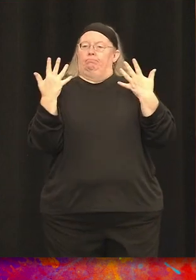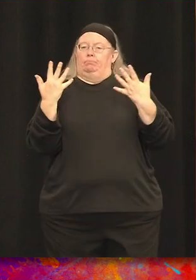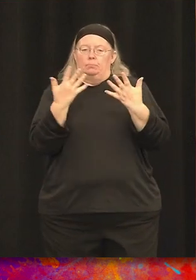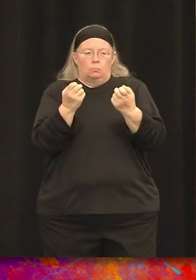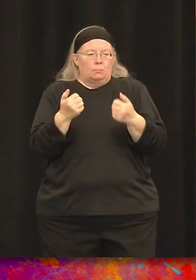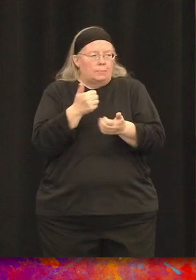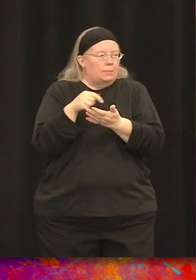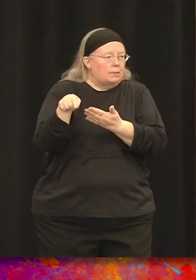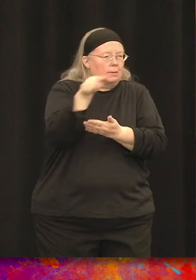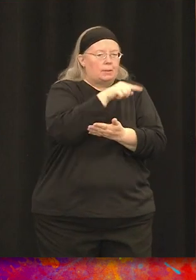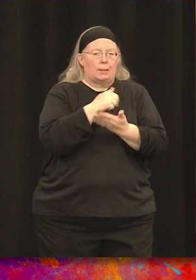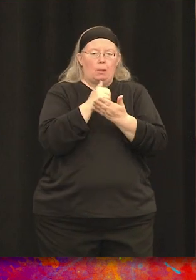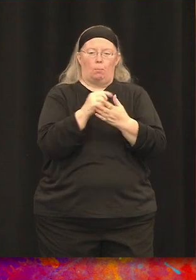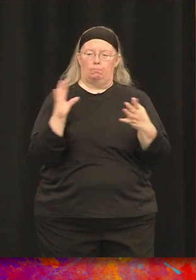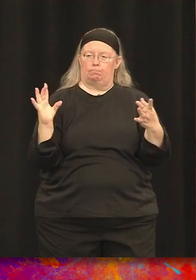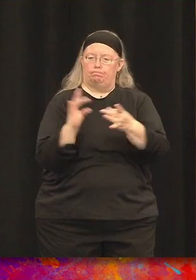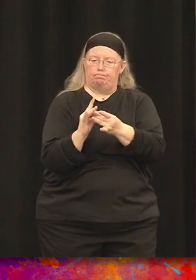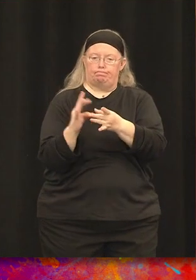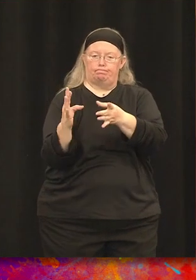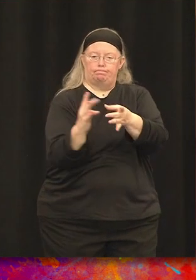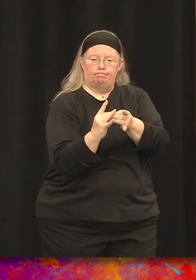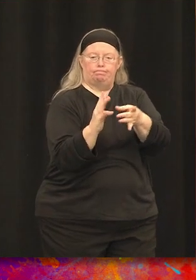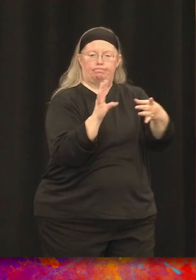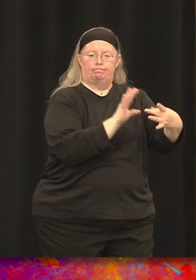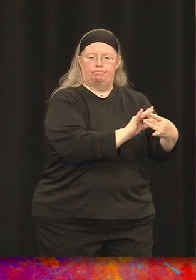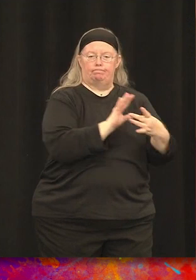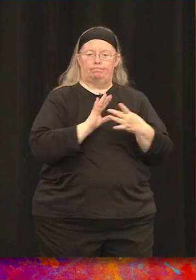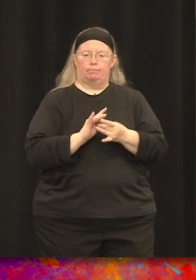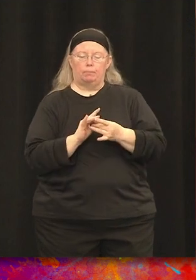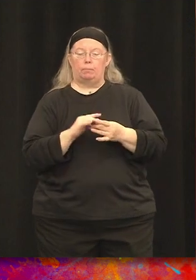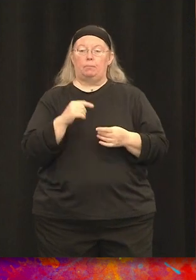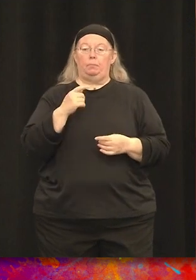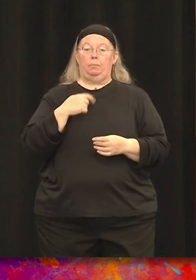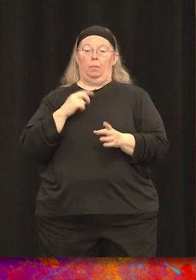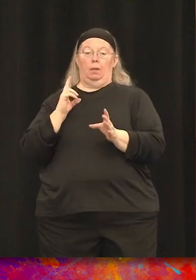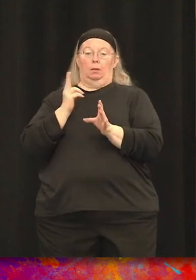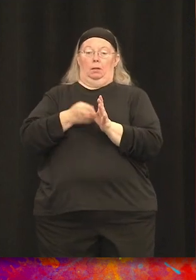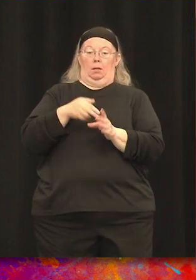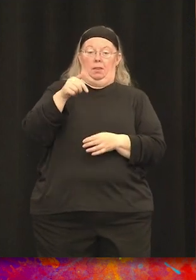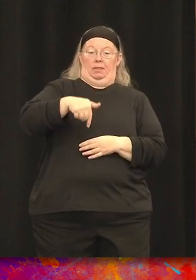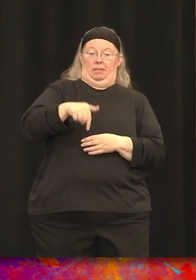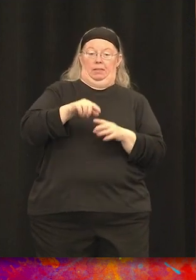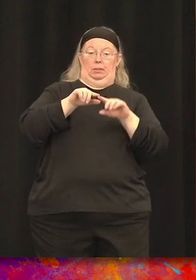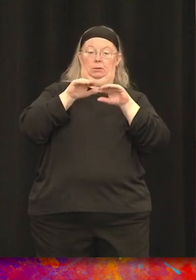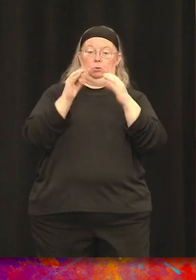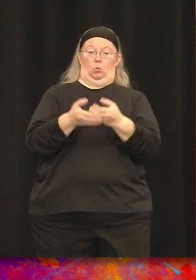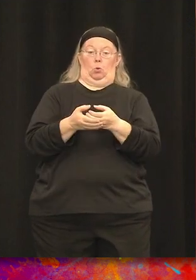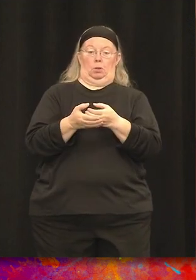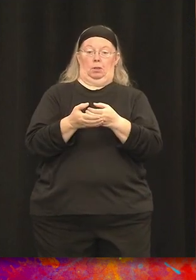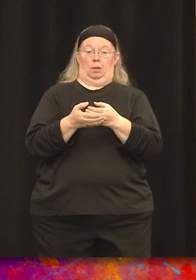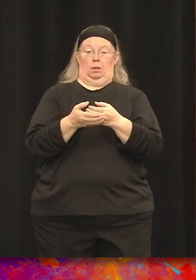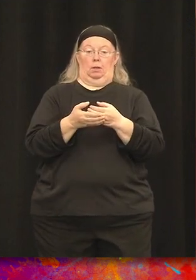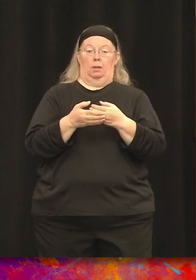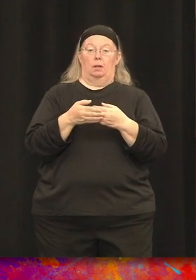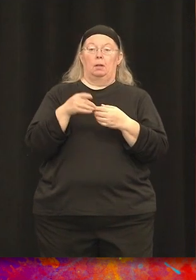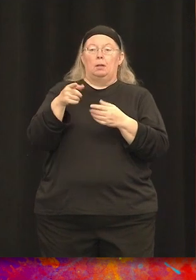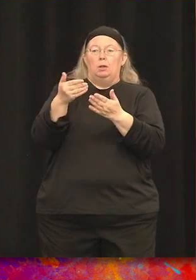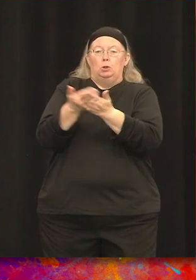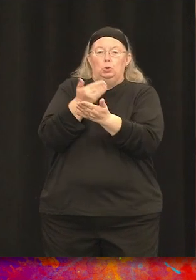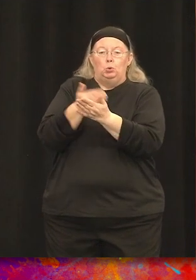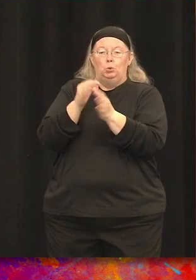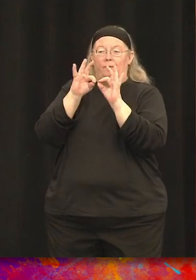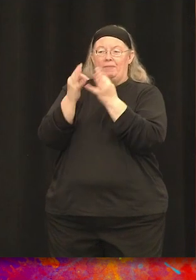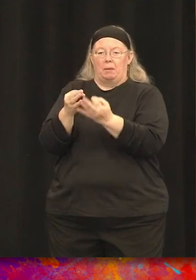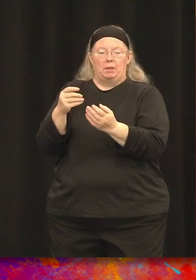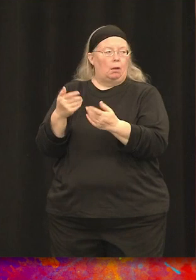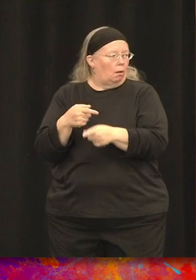helping connect you all with each other, connecting newly diagnosed families and adults with information and support, and connecting the